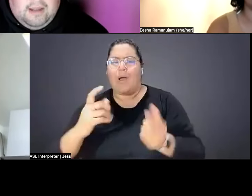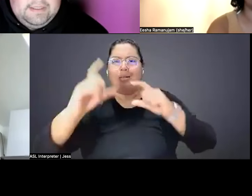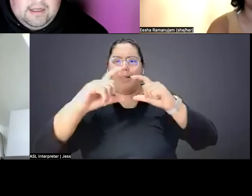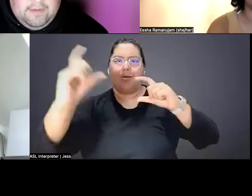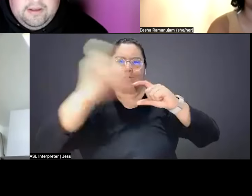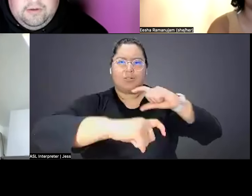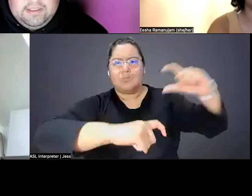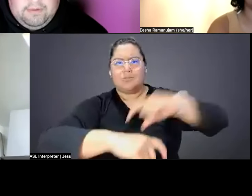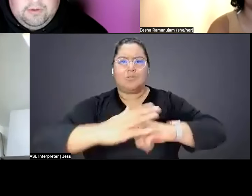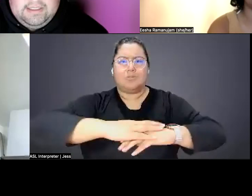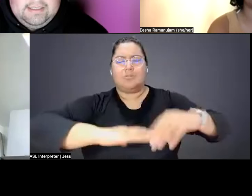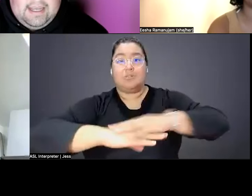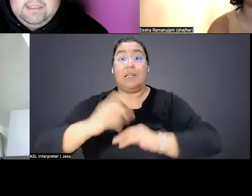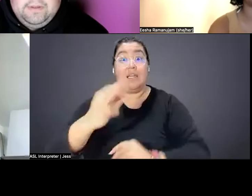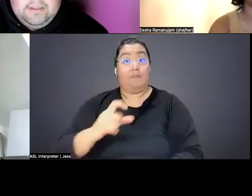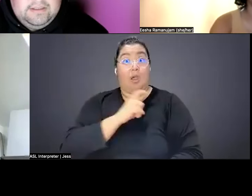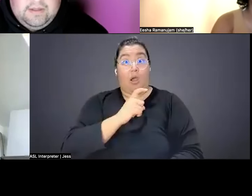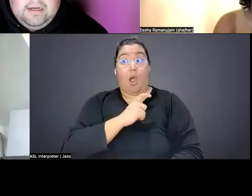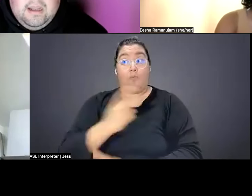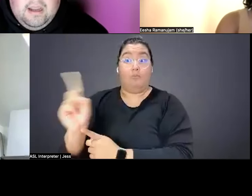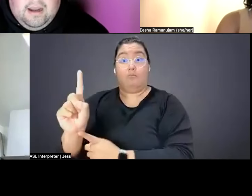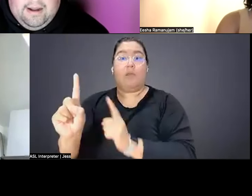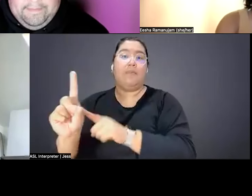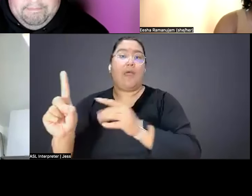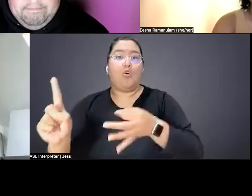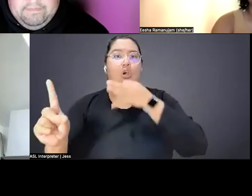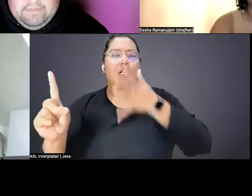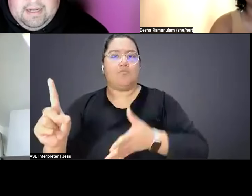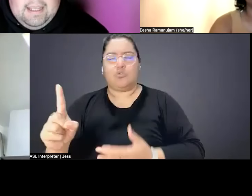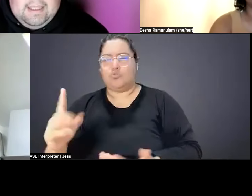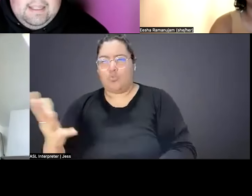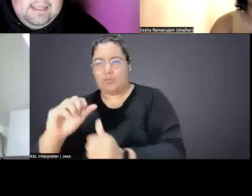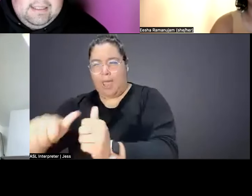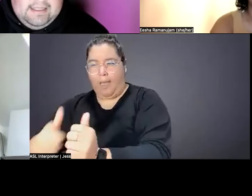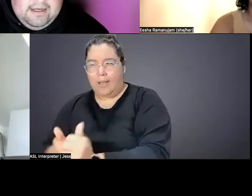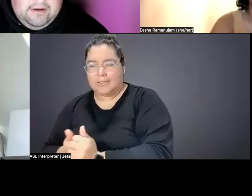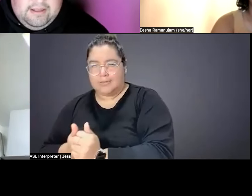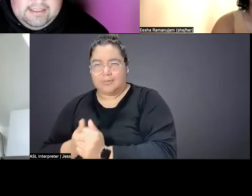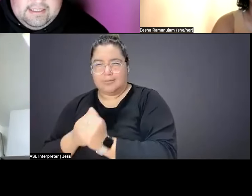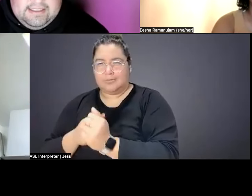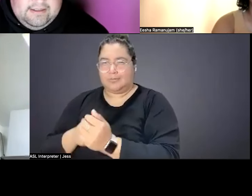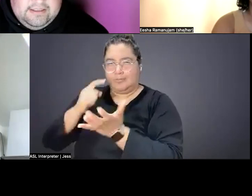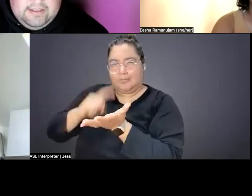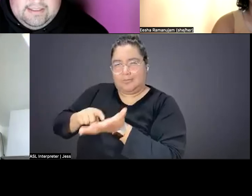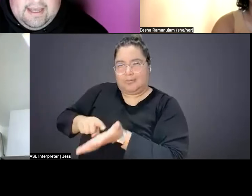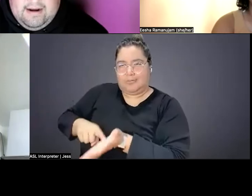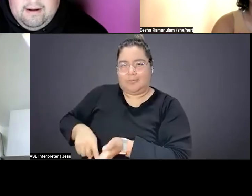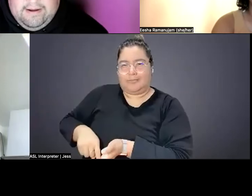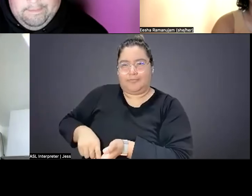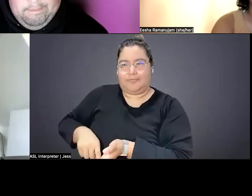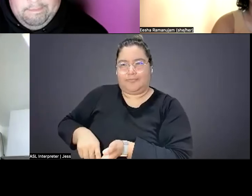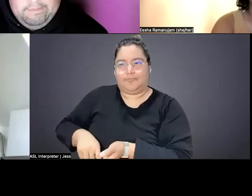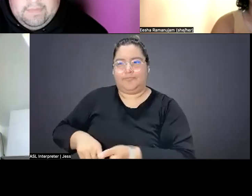whenever cops come on the news and pose as experts, right? And I think like the other thing to consider as well is